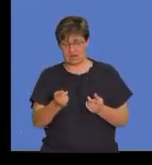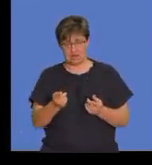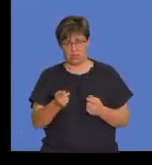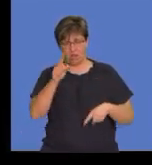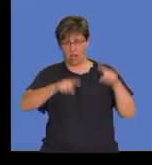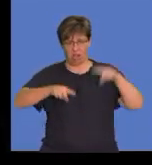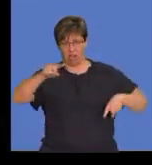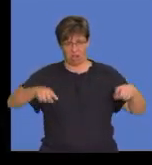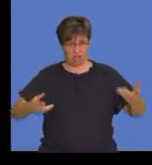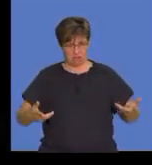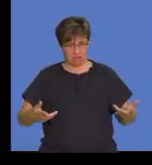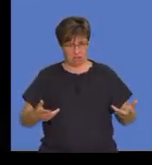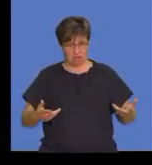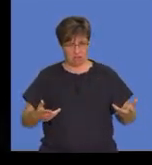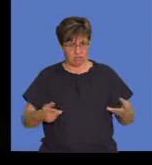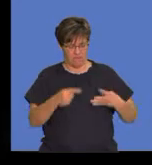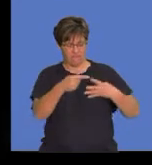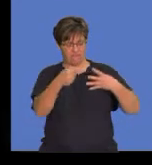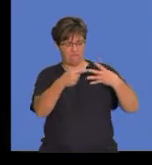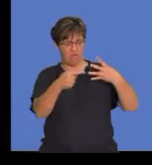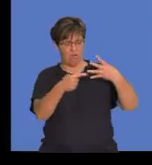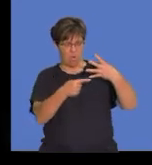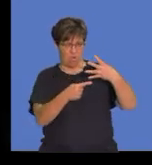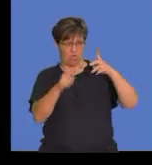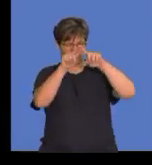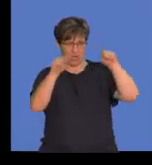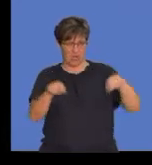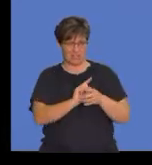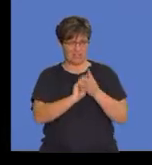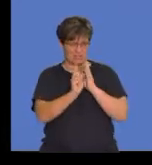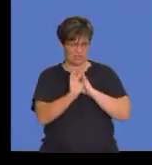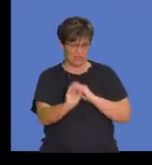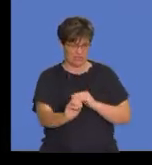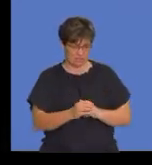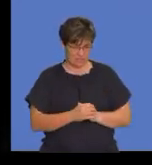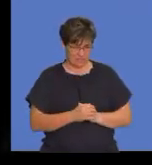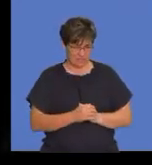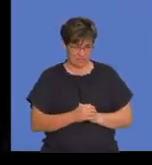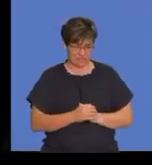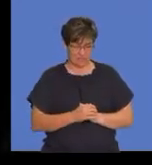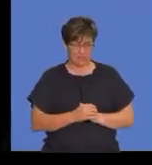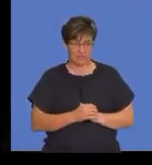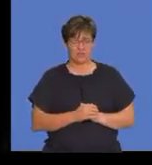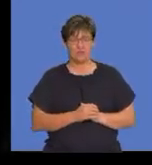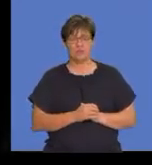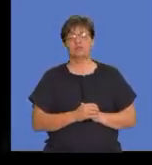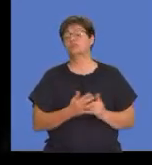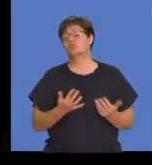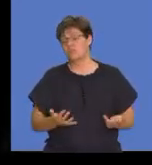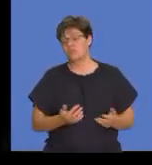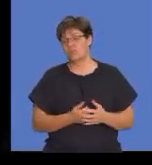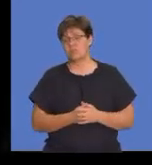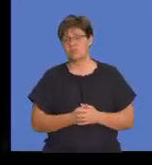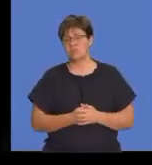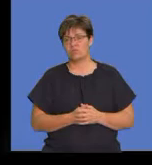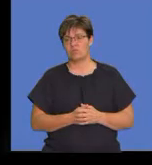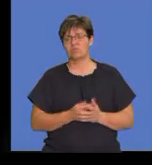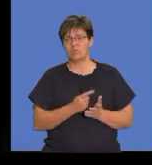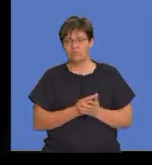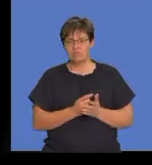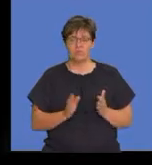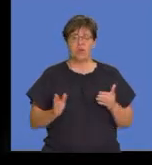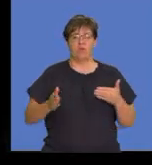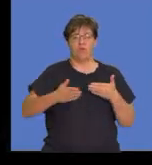4 types of triangles, which I'm sure you're familiar with by now. Now, in terms of triangles, we call this a